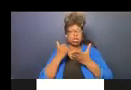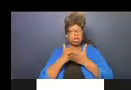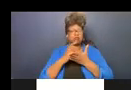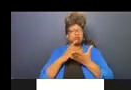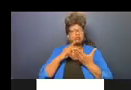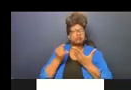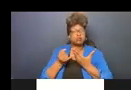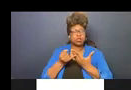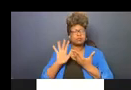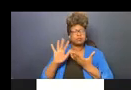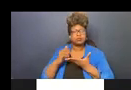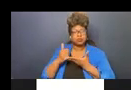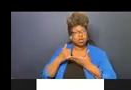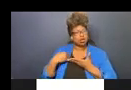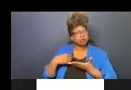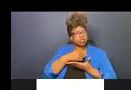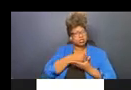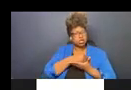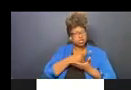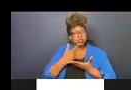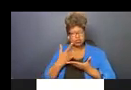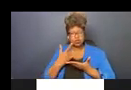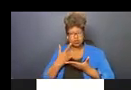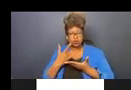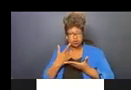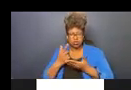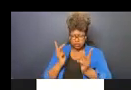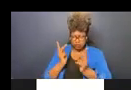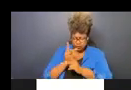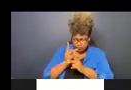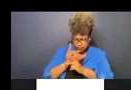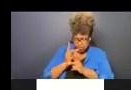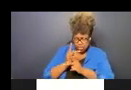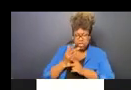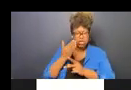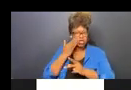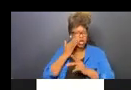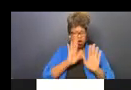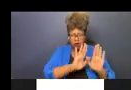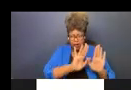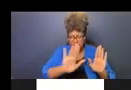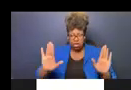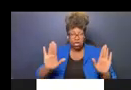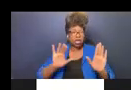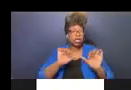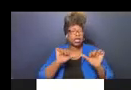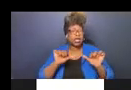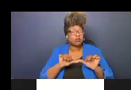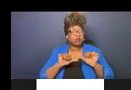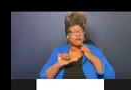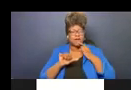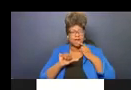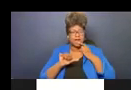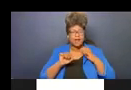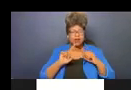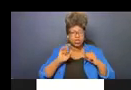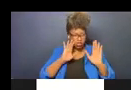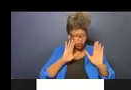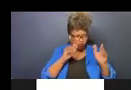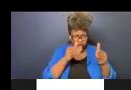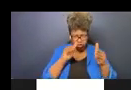really helps us to quantify and identify those areas that we need to focus on as we develop